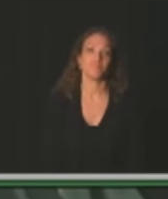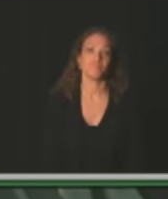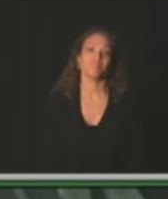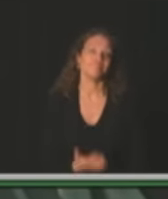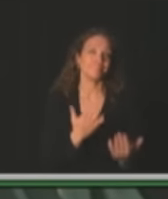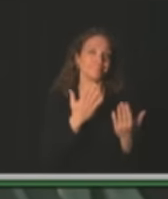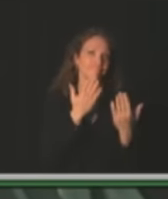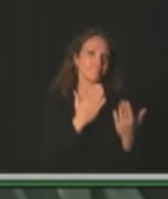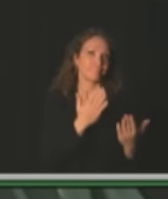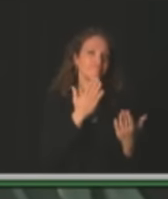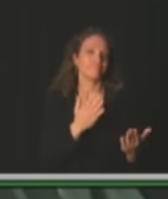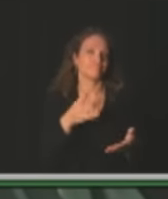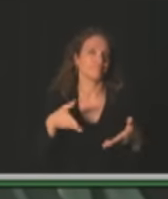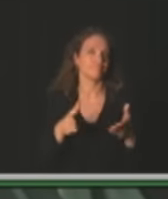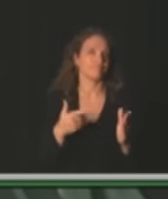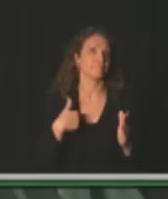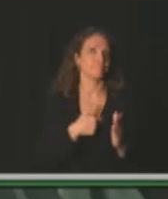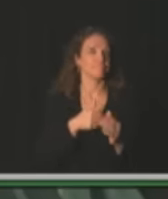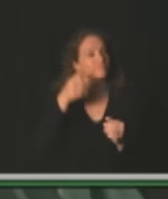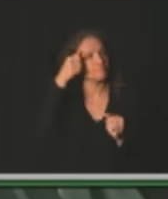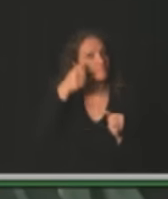Thank you for letting us remember them,